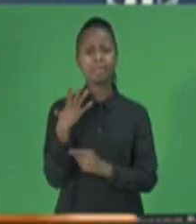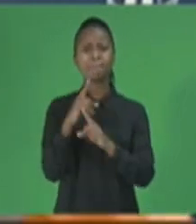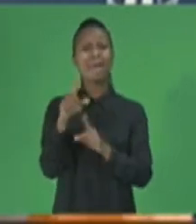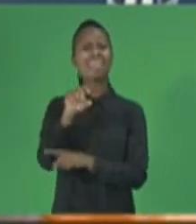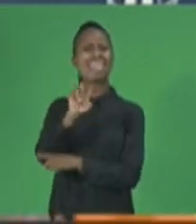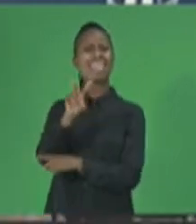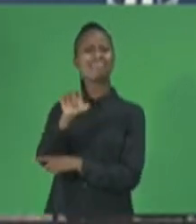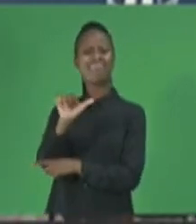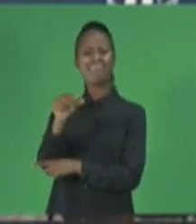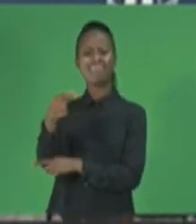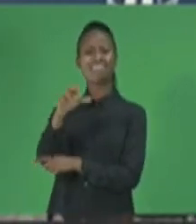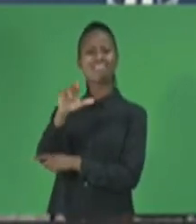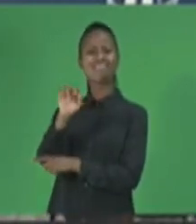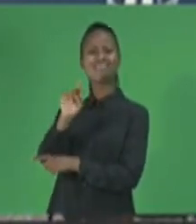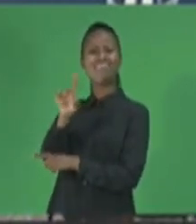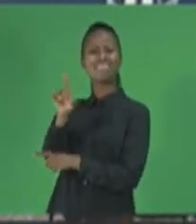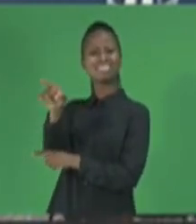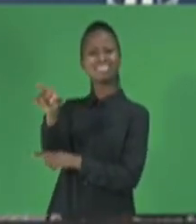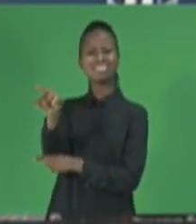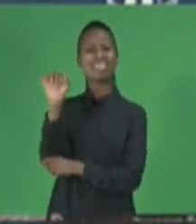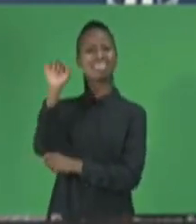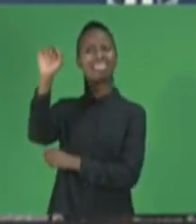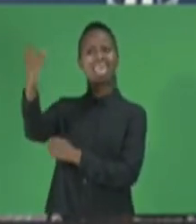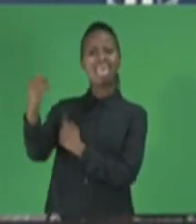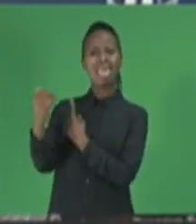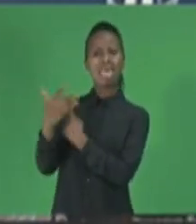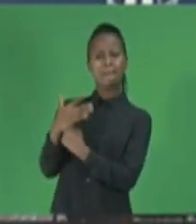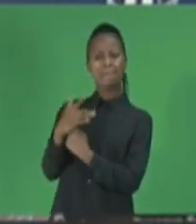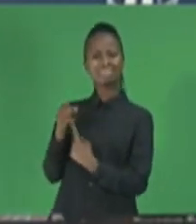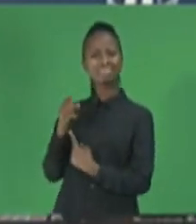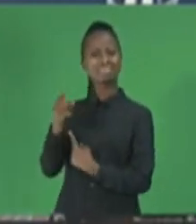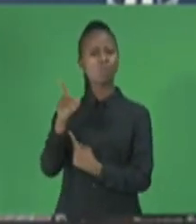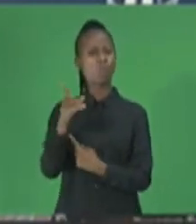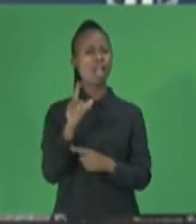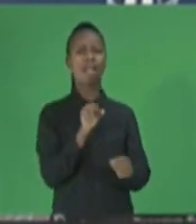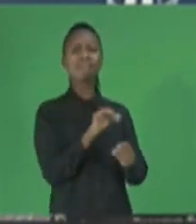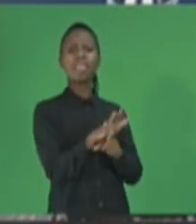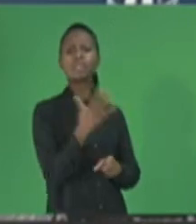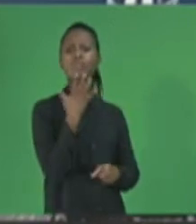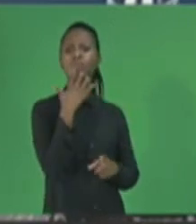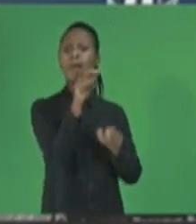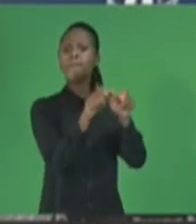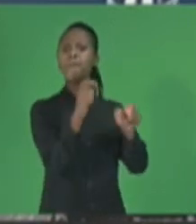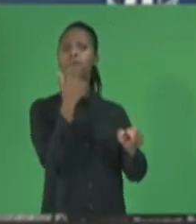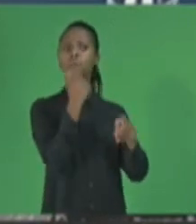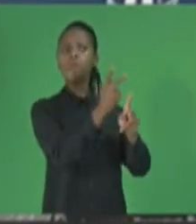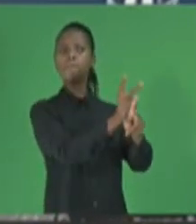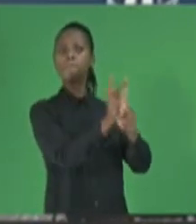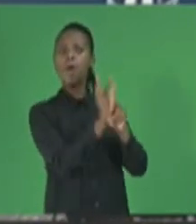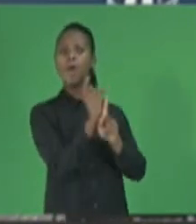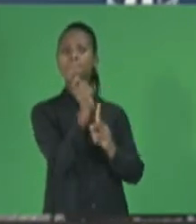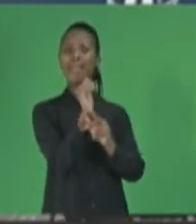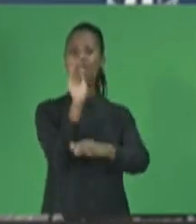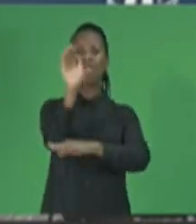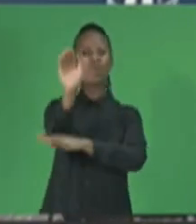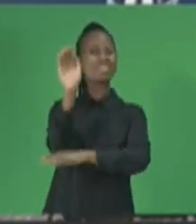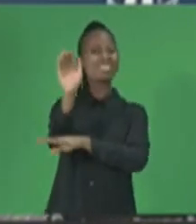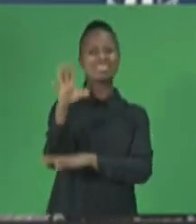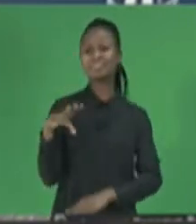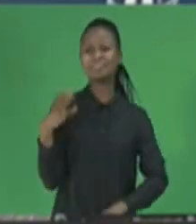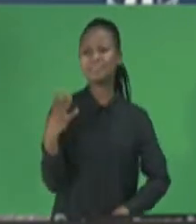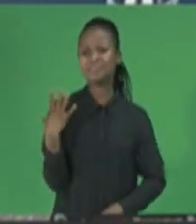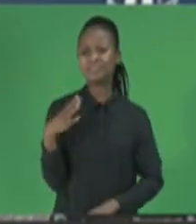is going to be on sentiment towards borrowers globally, and borrowers in